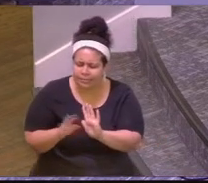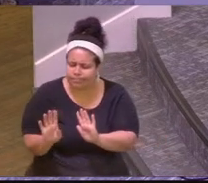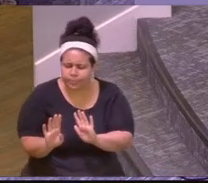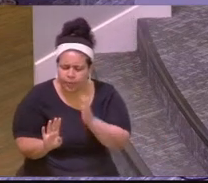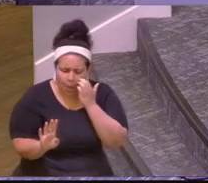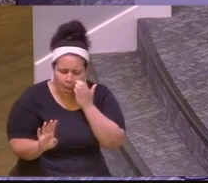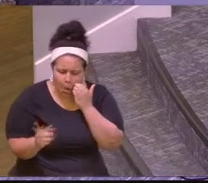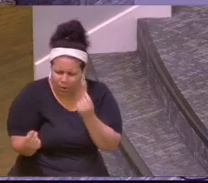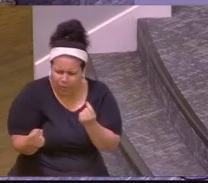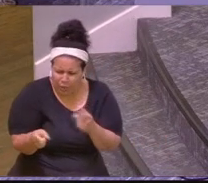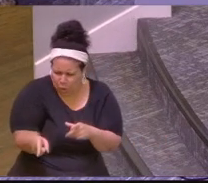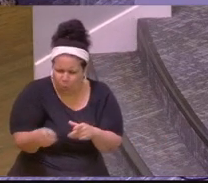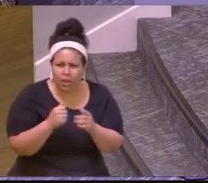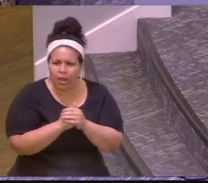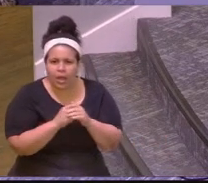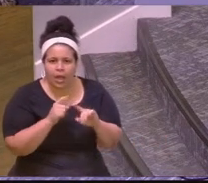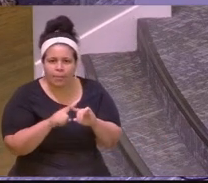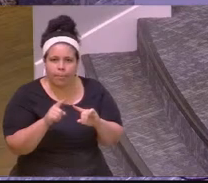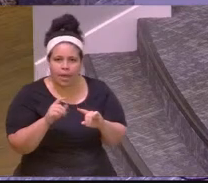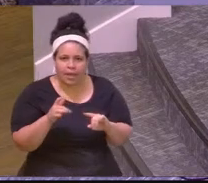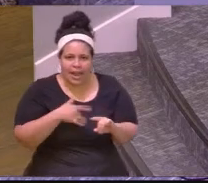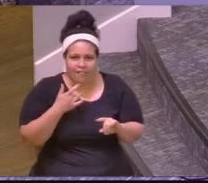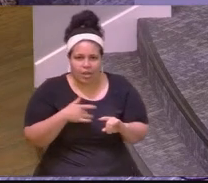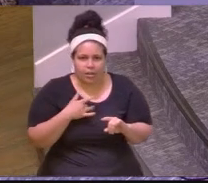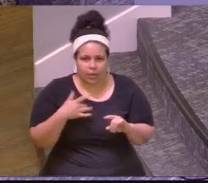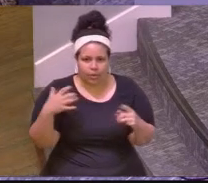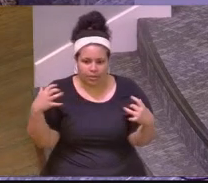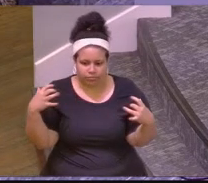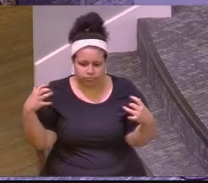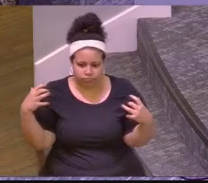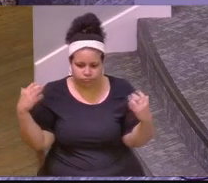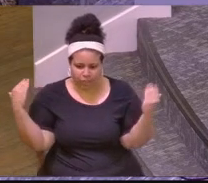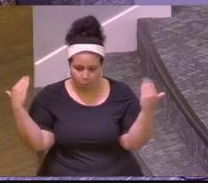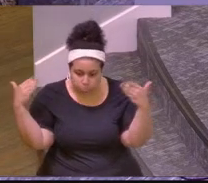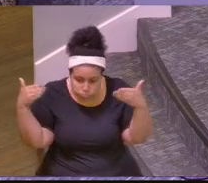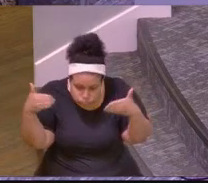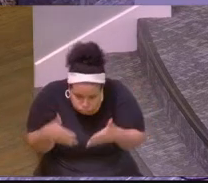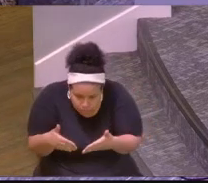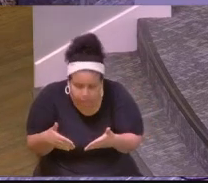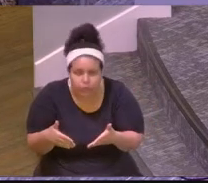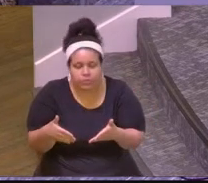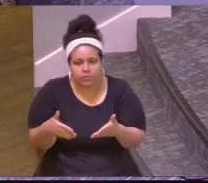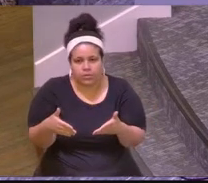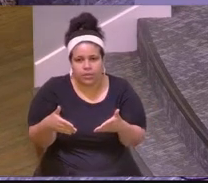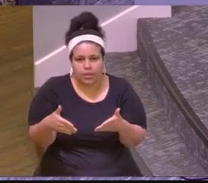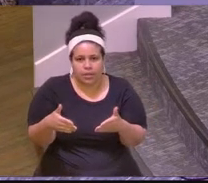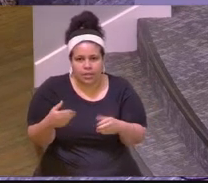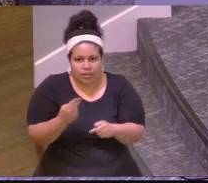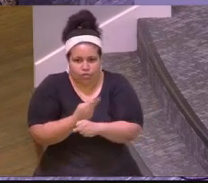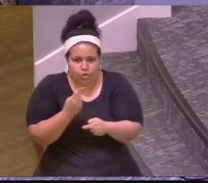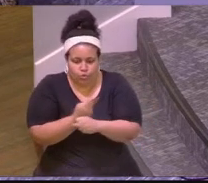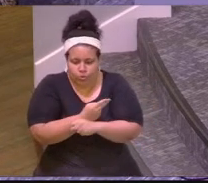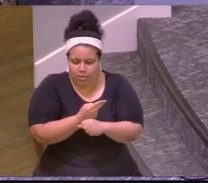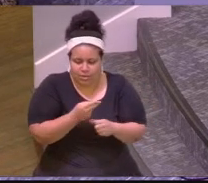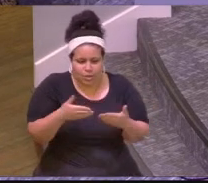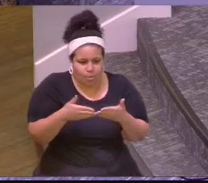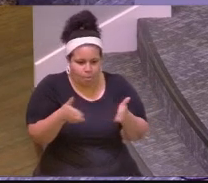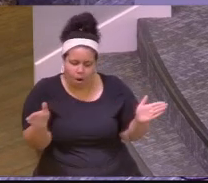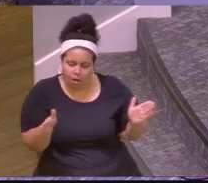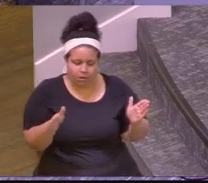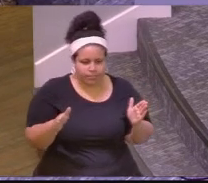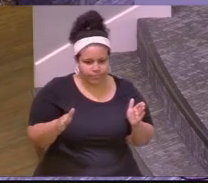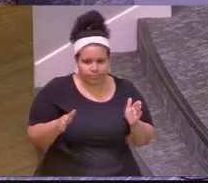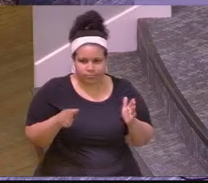we had sort of narrowed down to what we thought would be a broad use of it, something